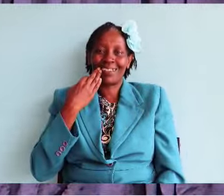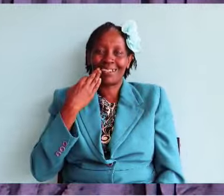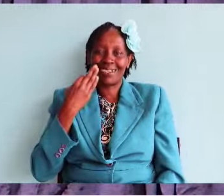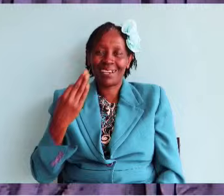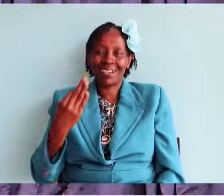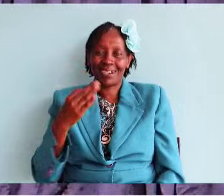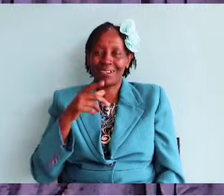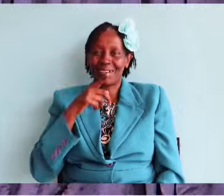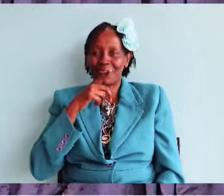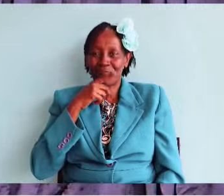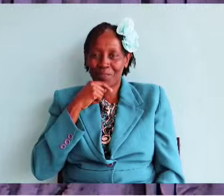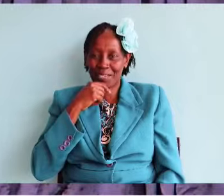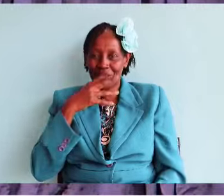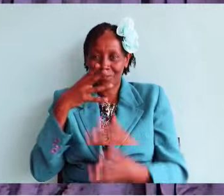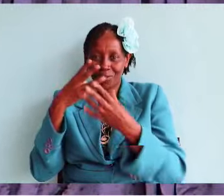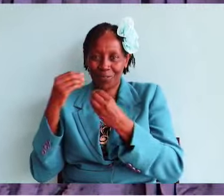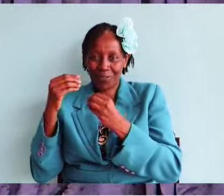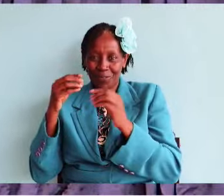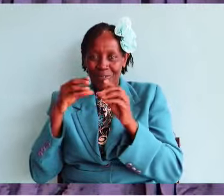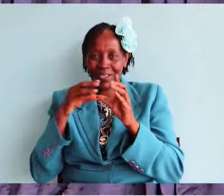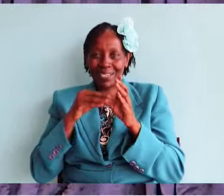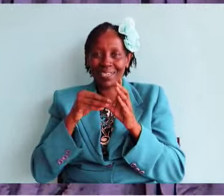go with. But what is this?